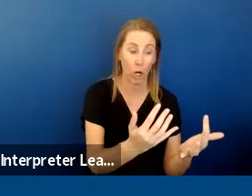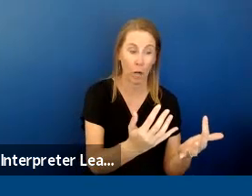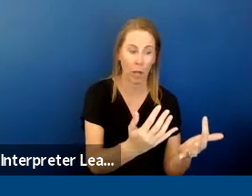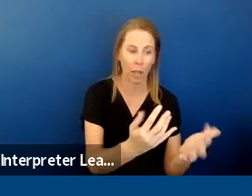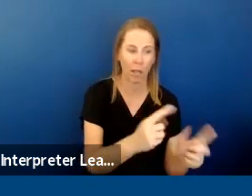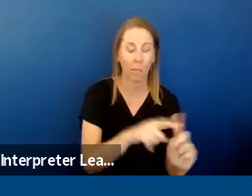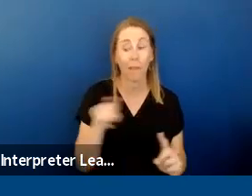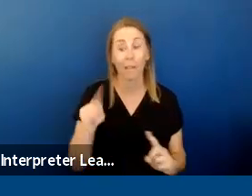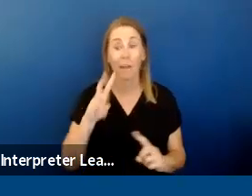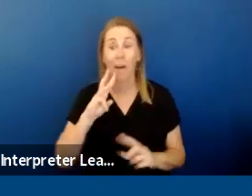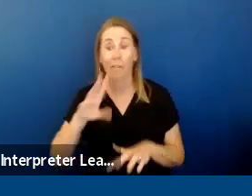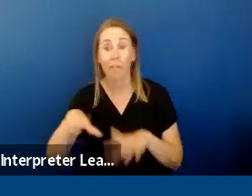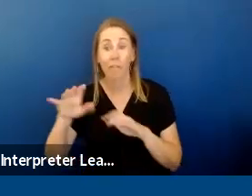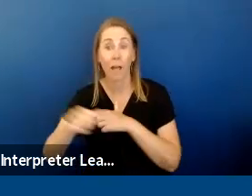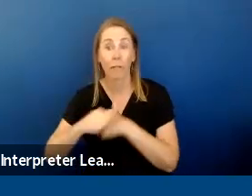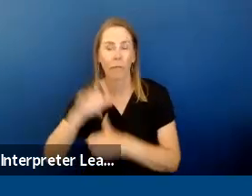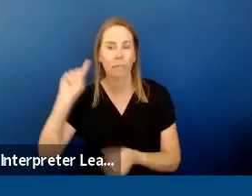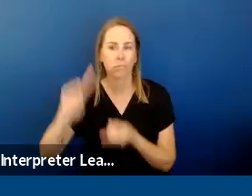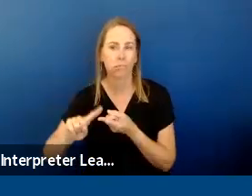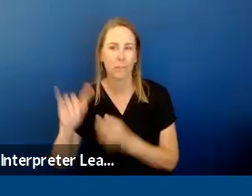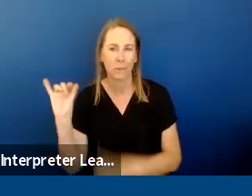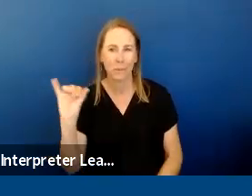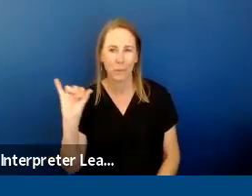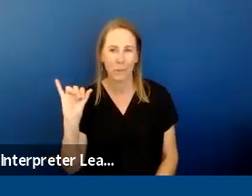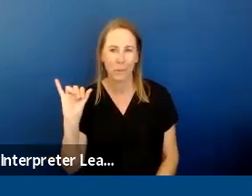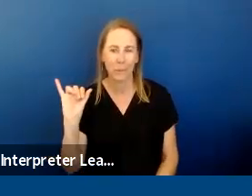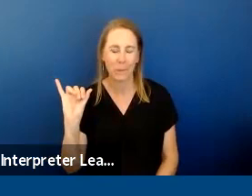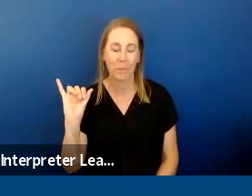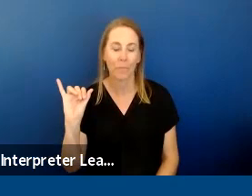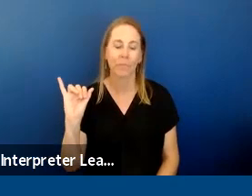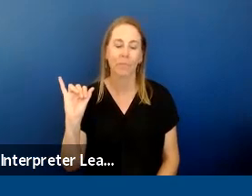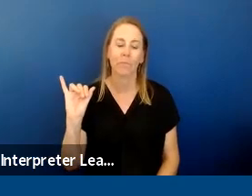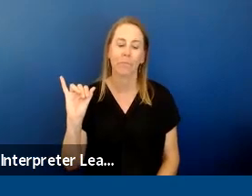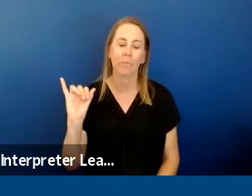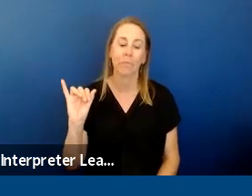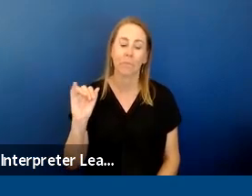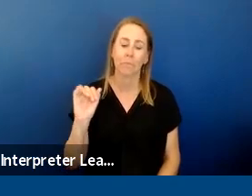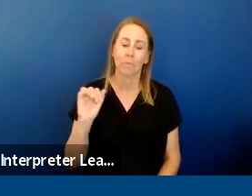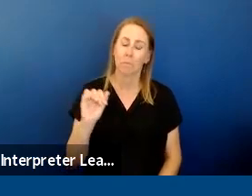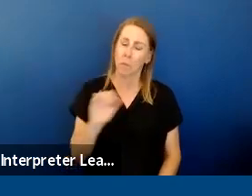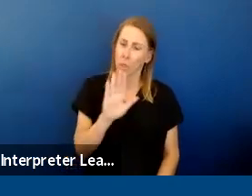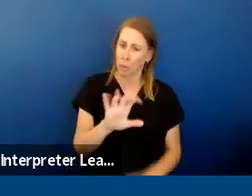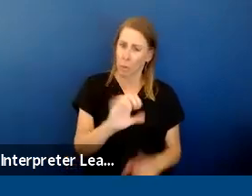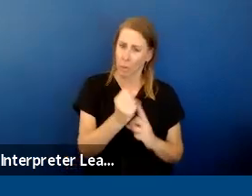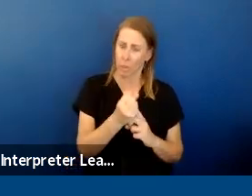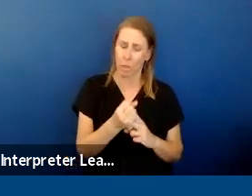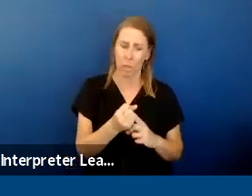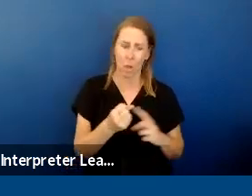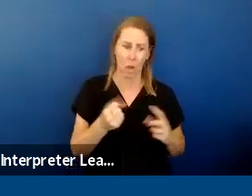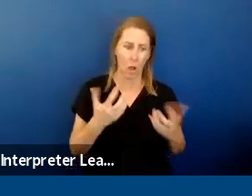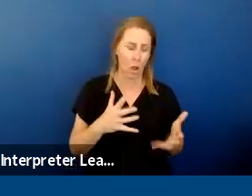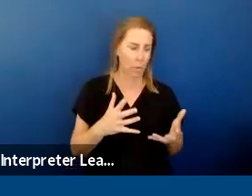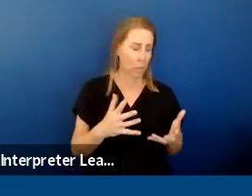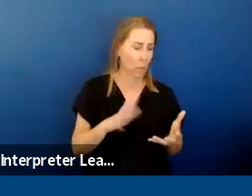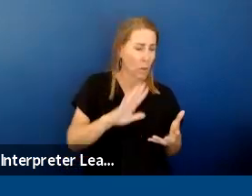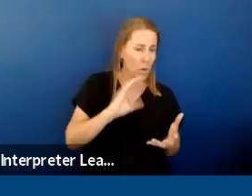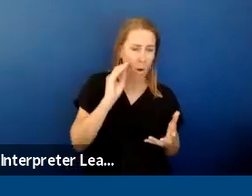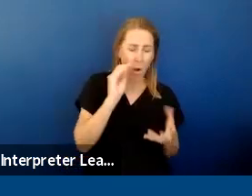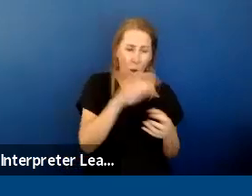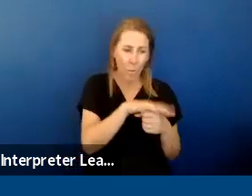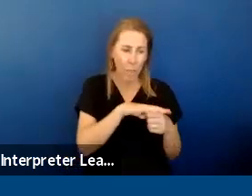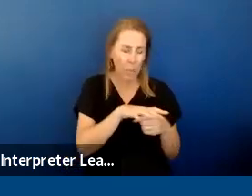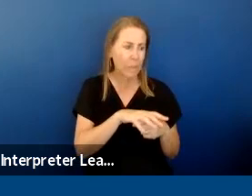Yeah, that's a great question. We all are connected. It is connected, very much so.